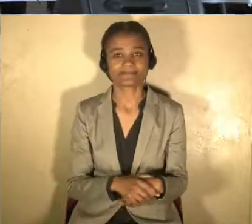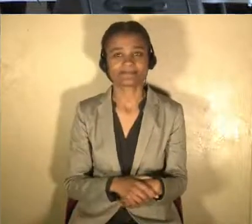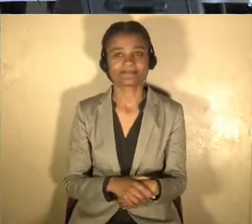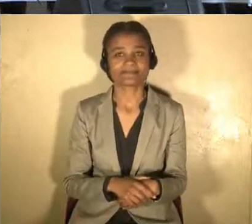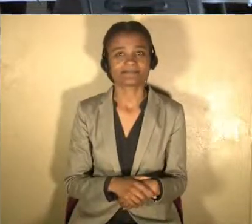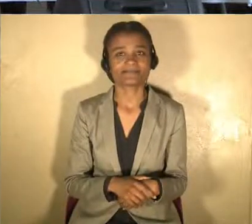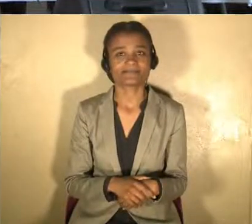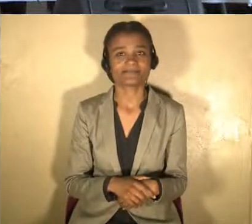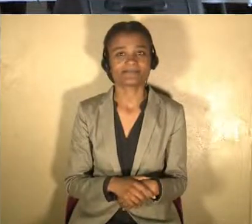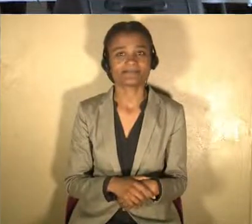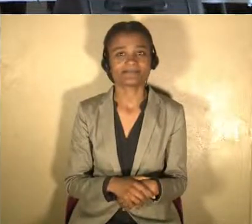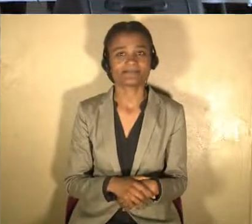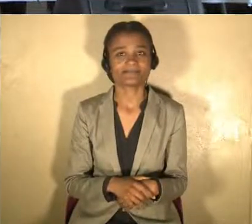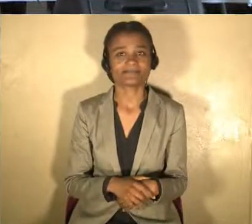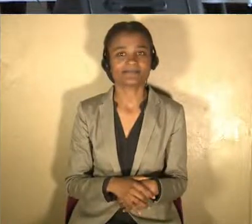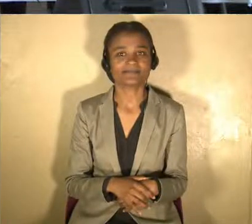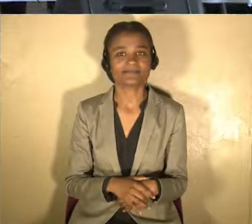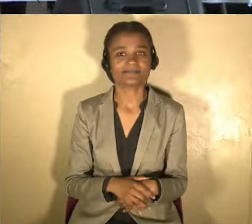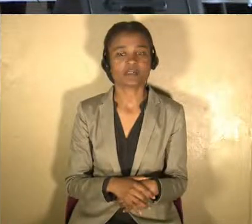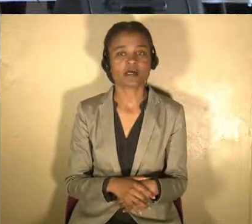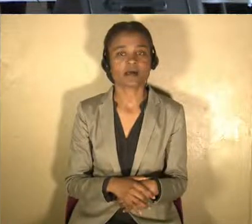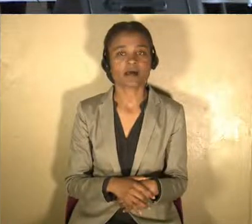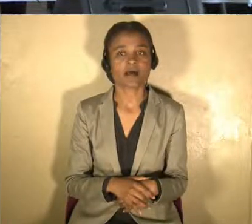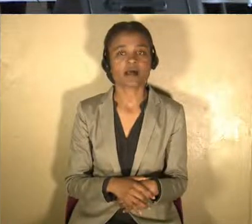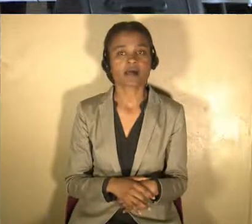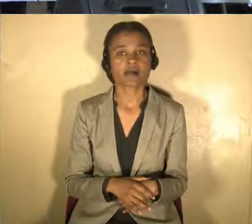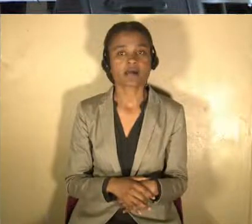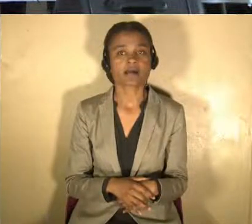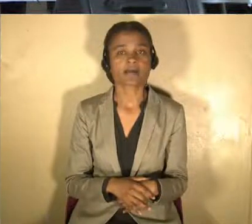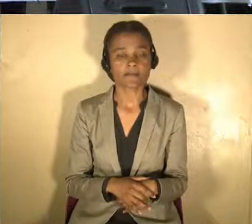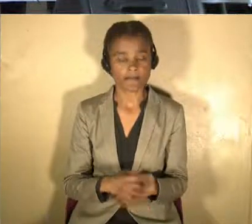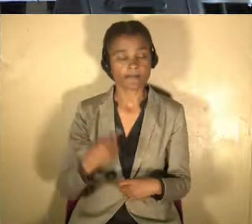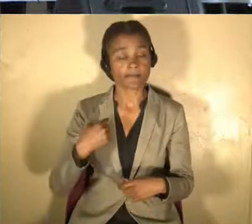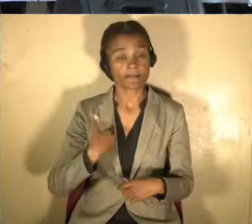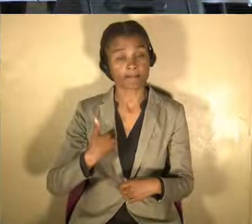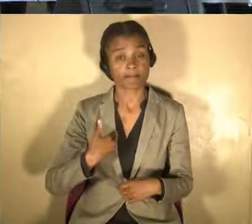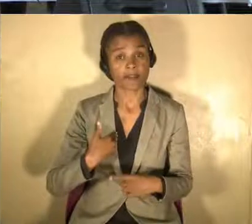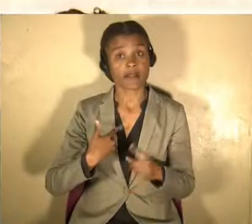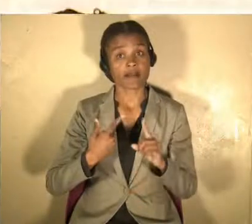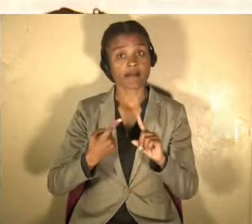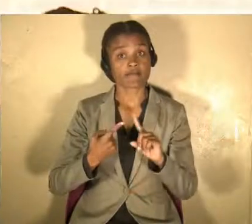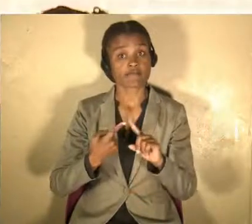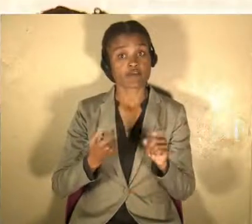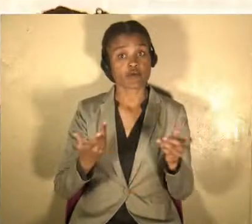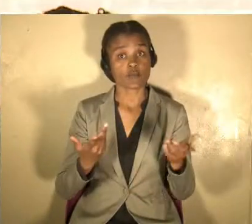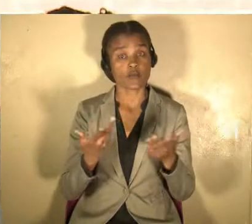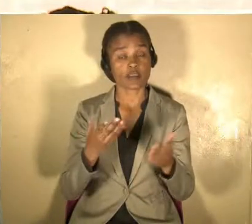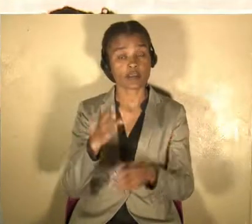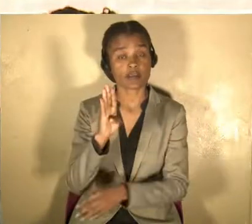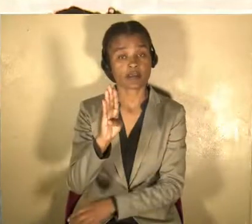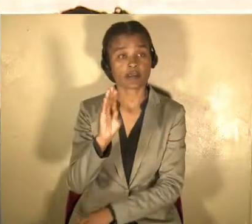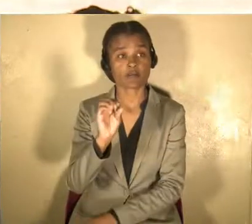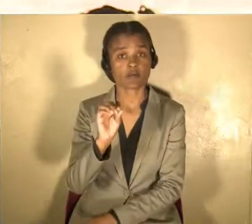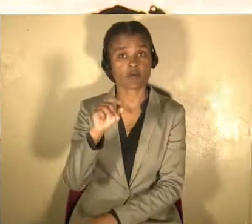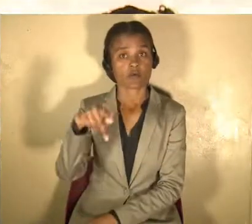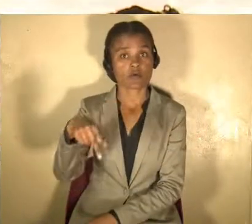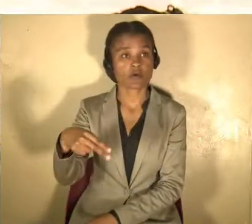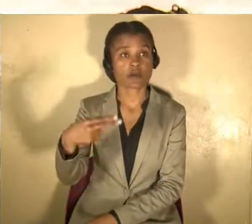Me, I'm a fellow David. I'm coming from Bopelo.